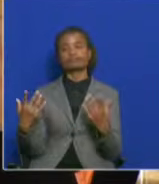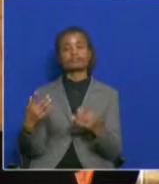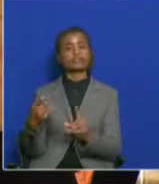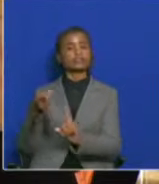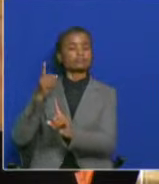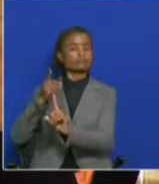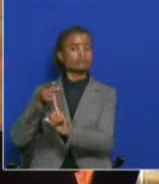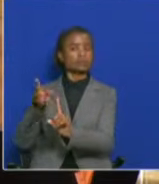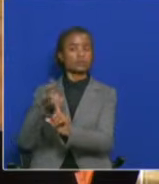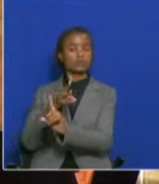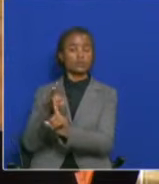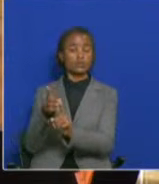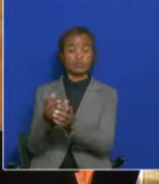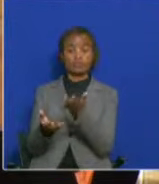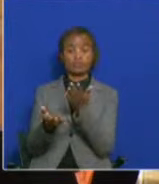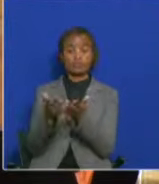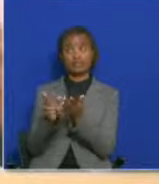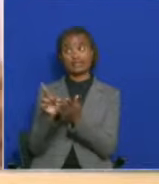an explanation for this.